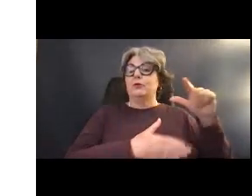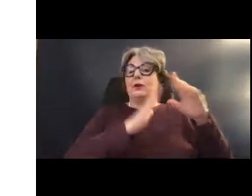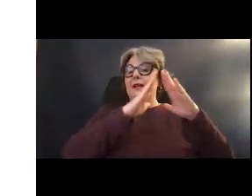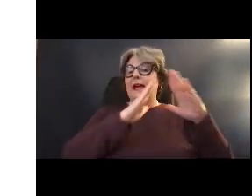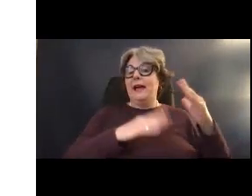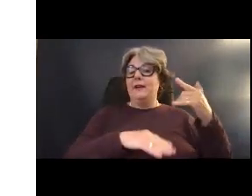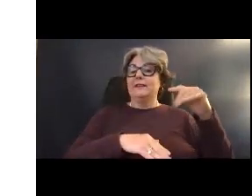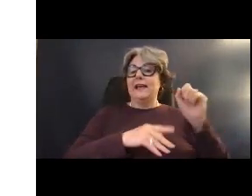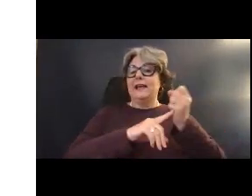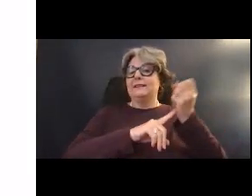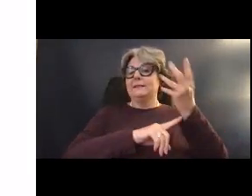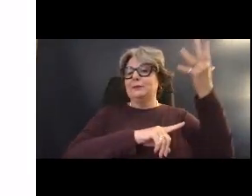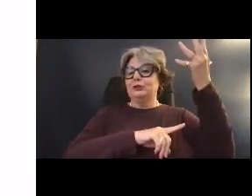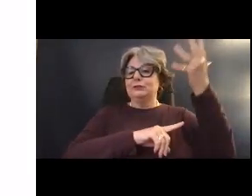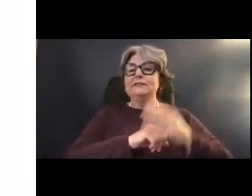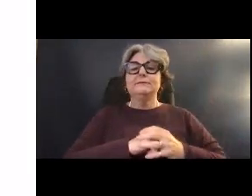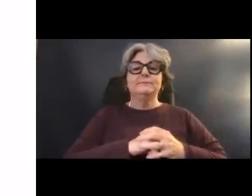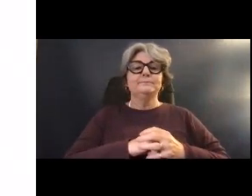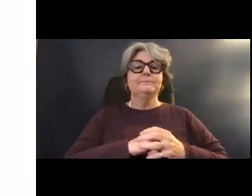emissions.